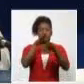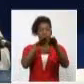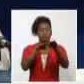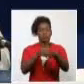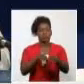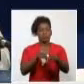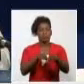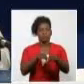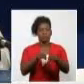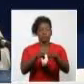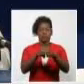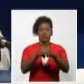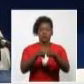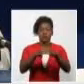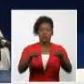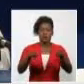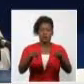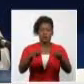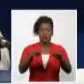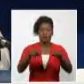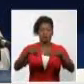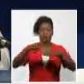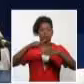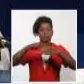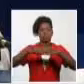death of four people.